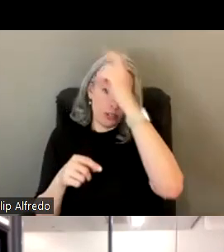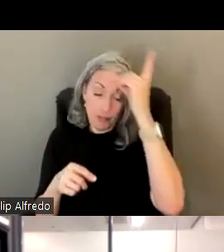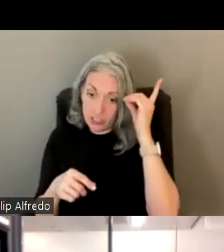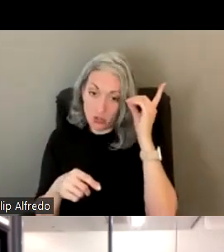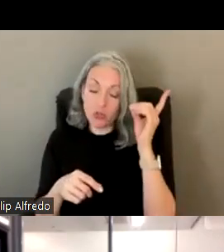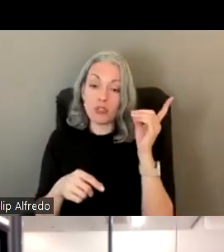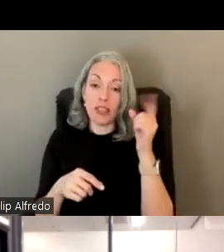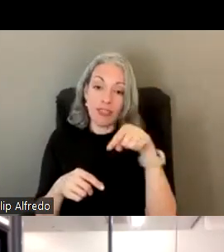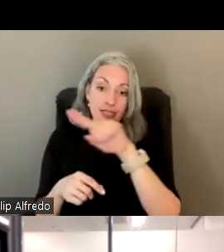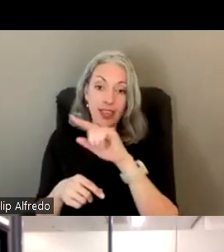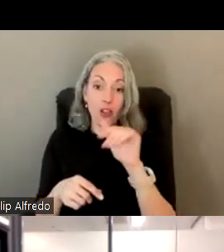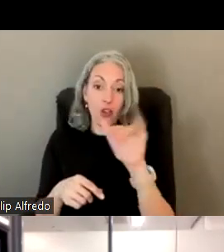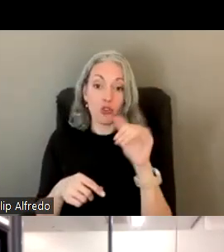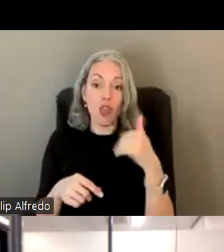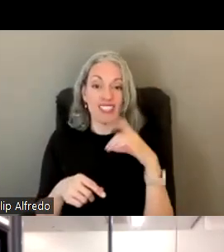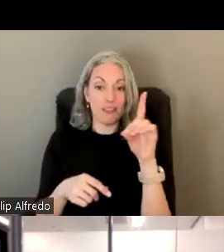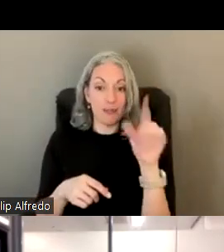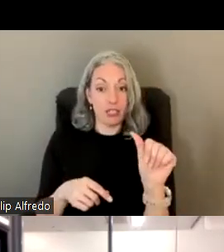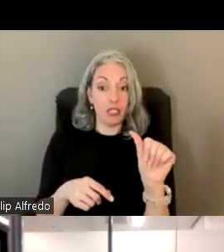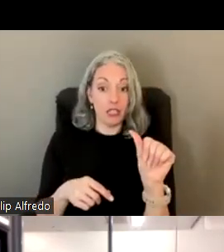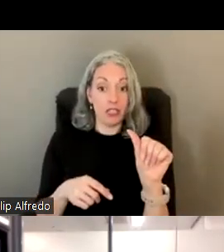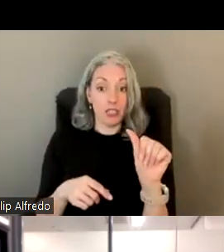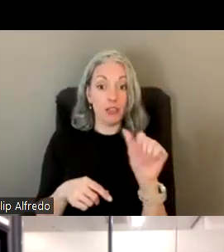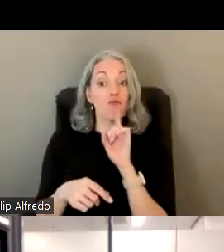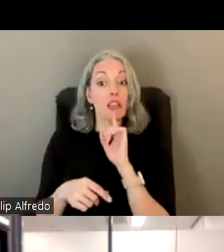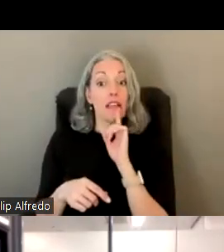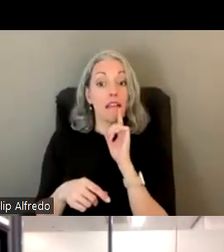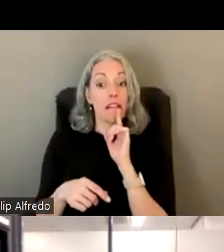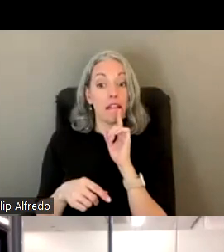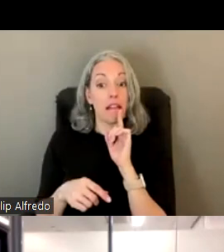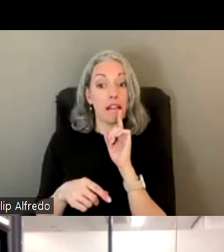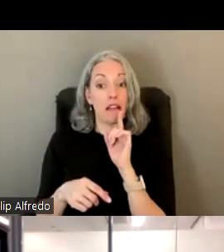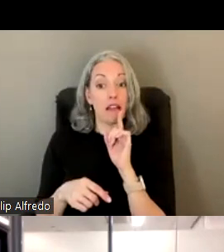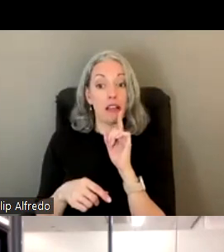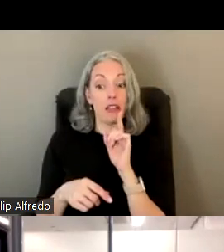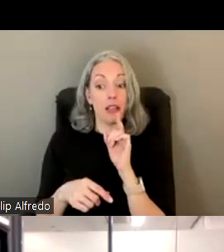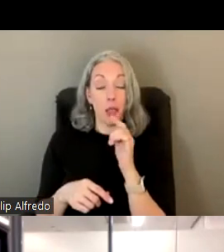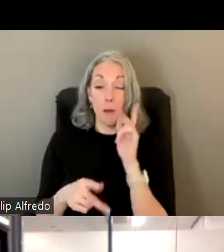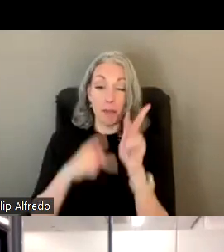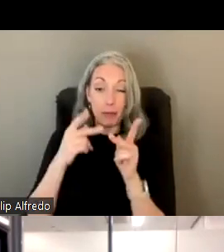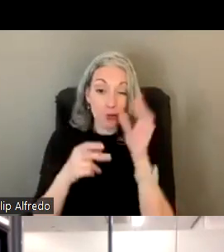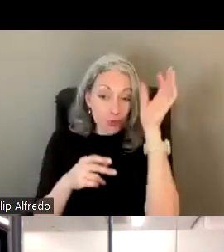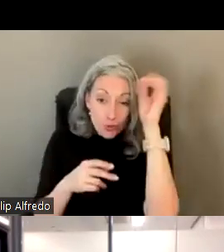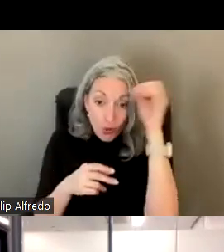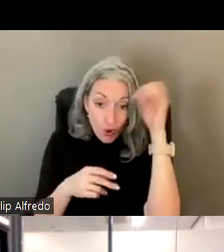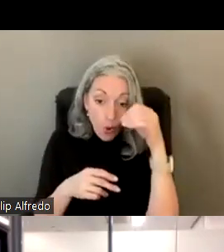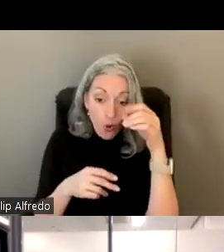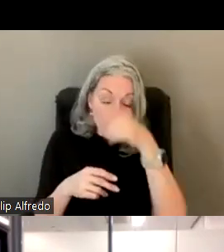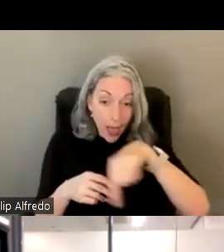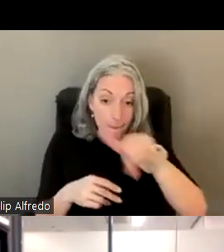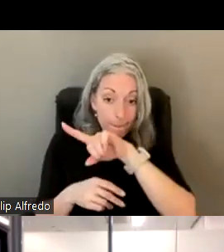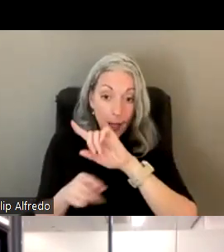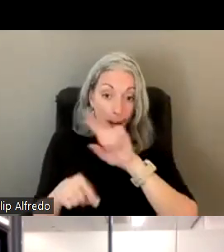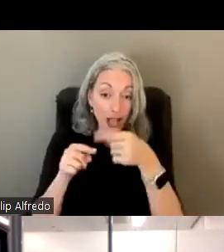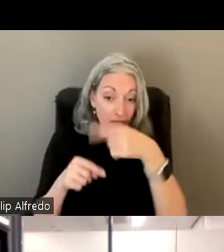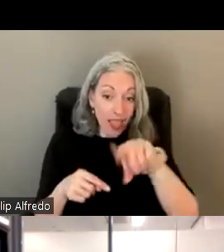disabilities. It's almost as if it's a really a completely underrepresented group of people. And